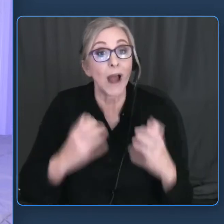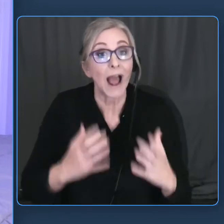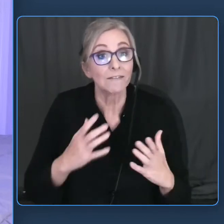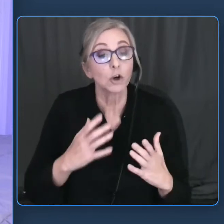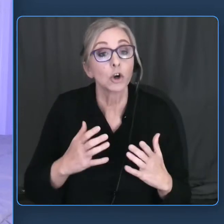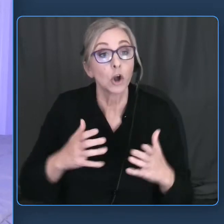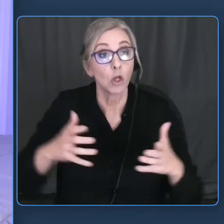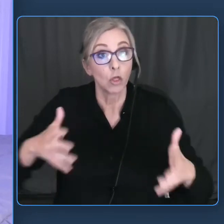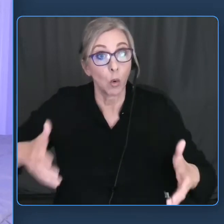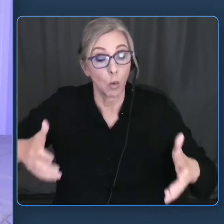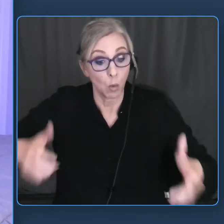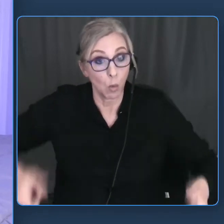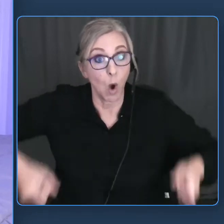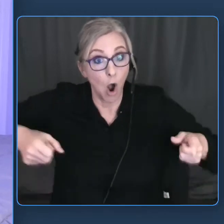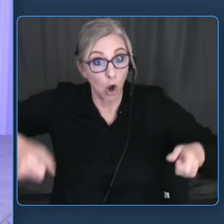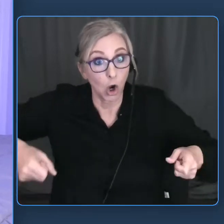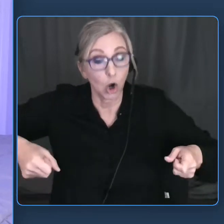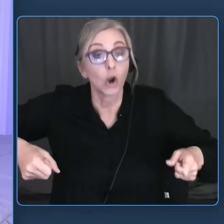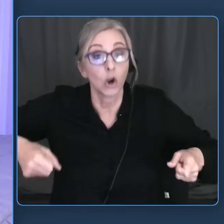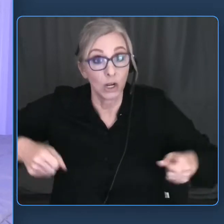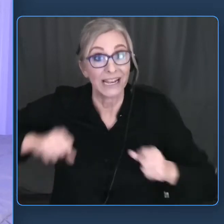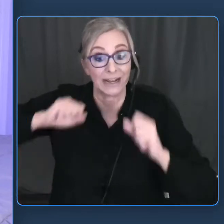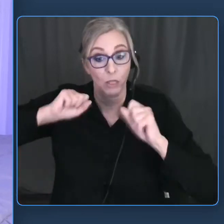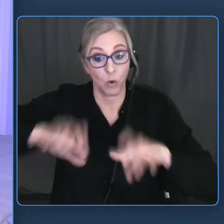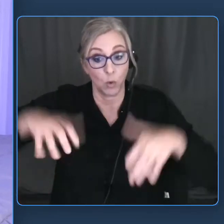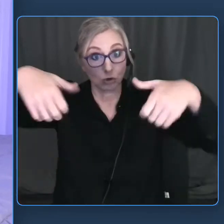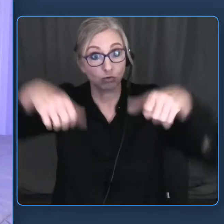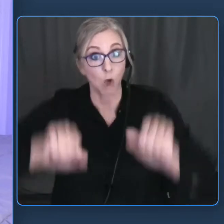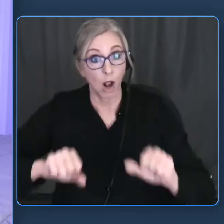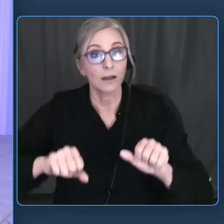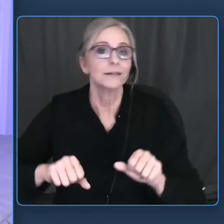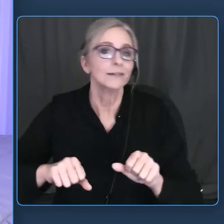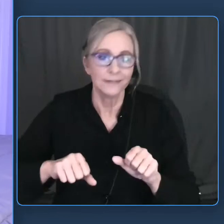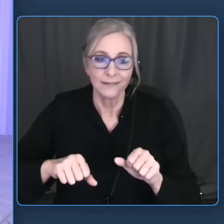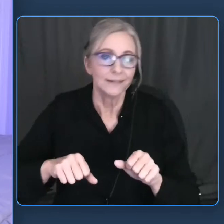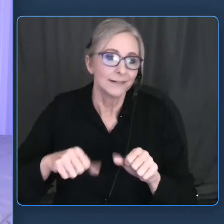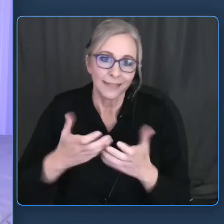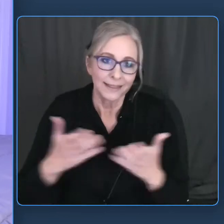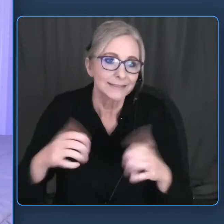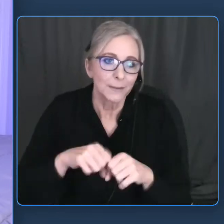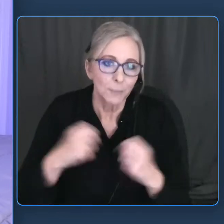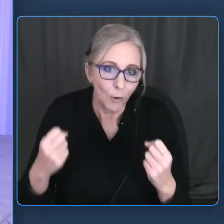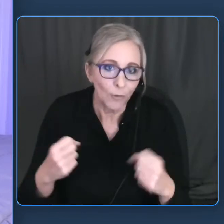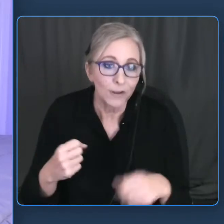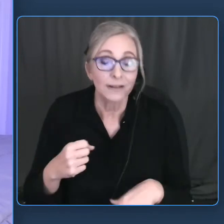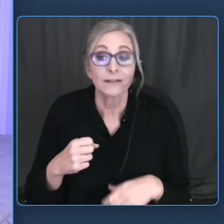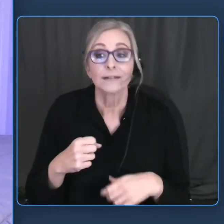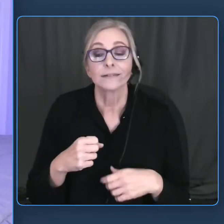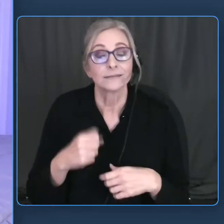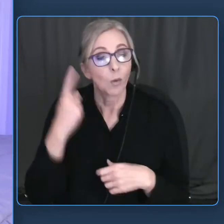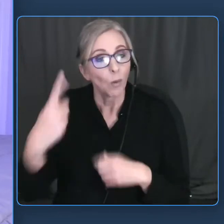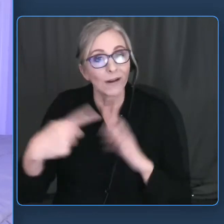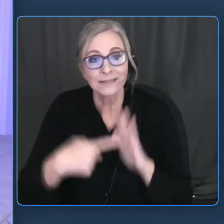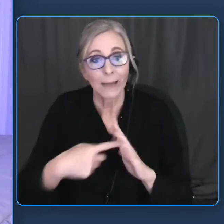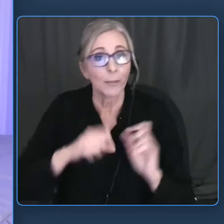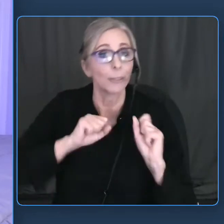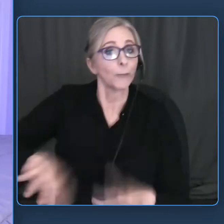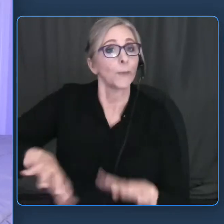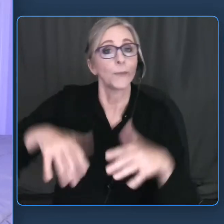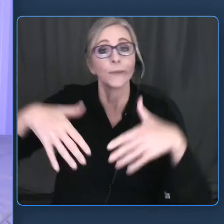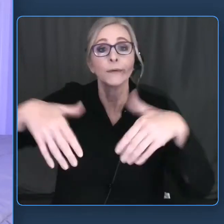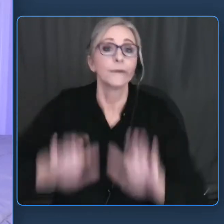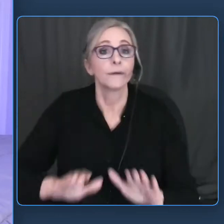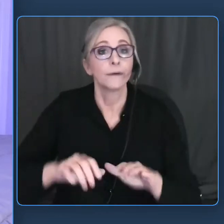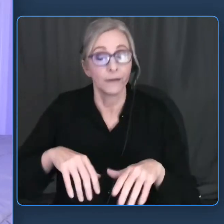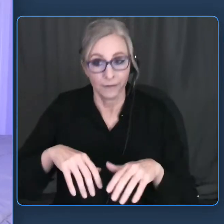the walker in the back of his trunk, and as you said, things get broken. And that's just one example of things do